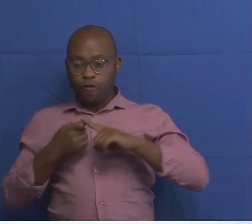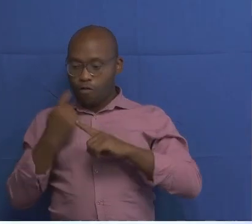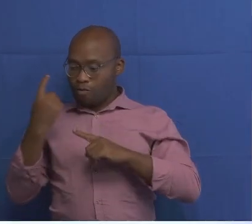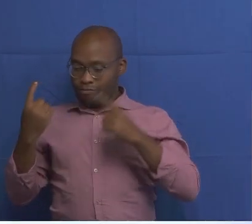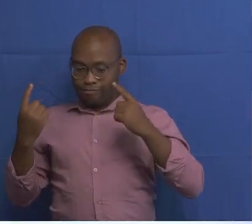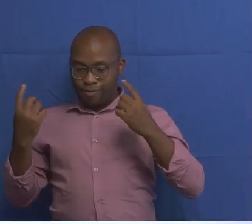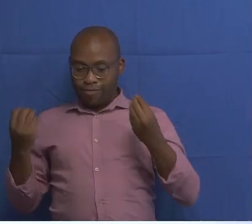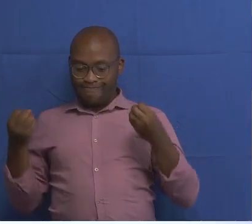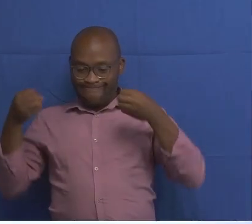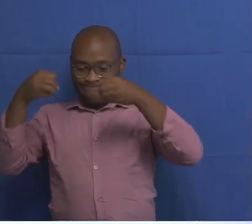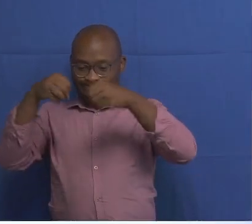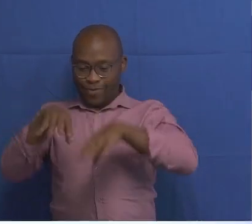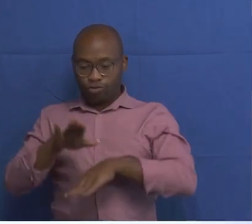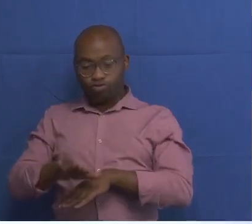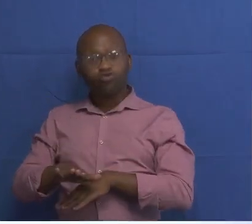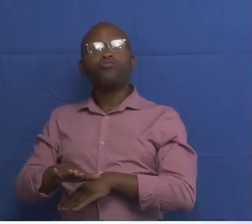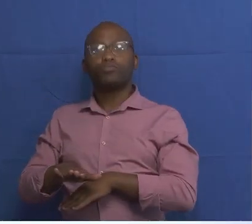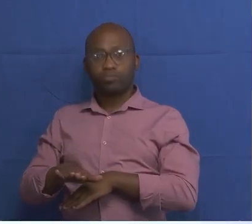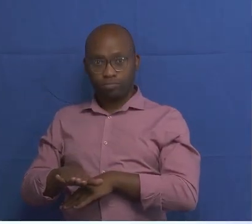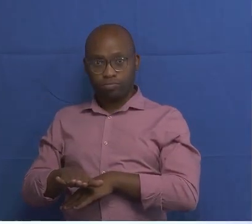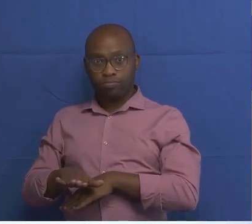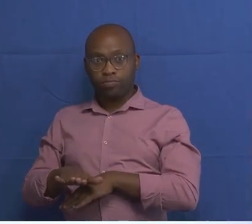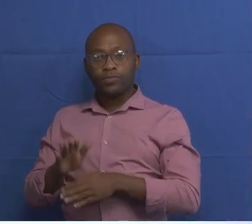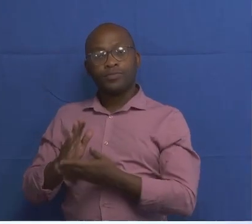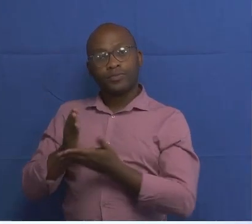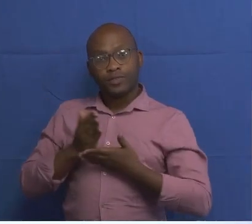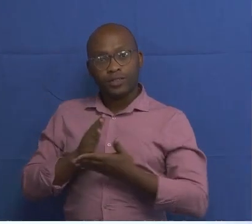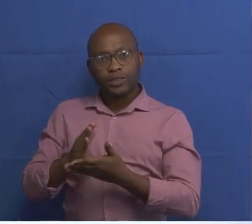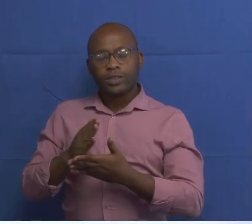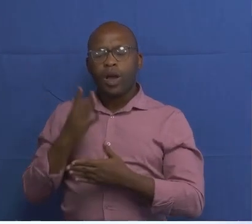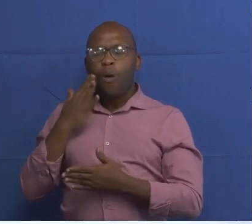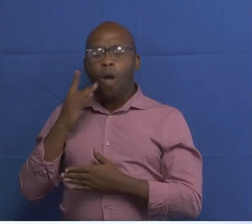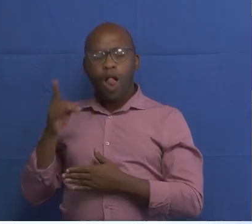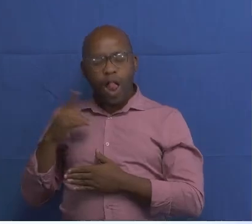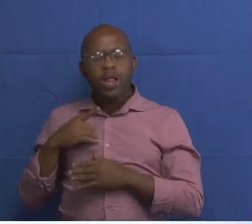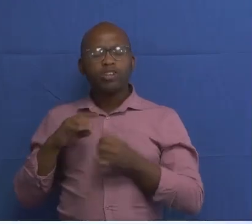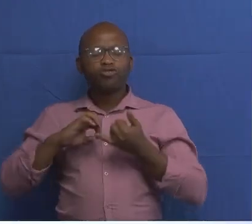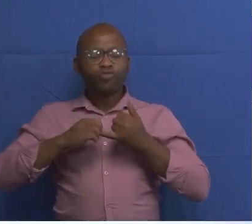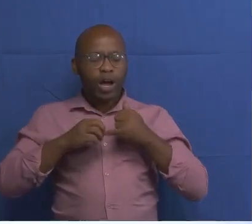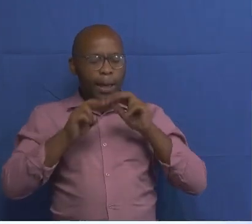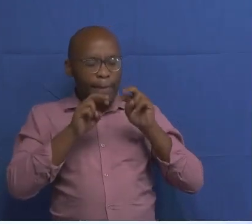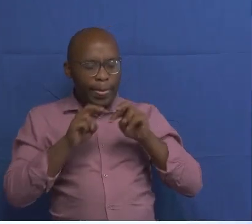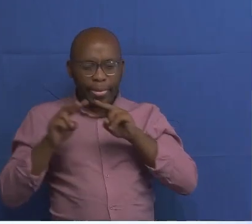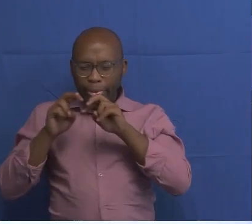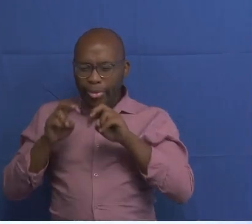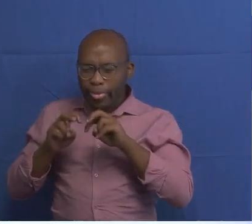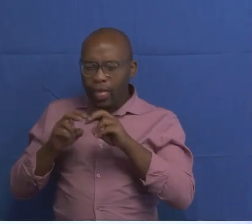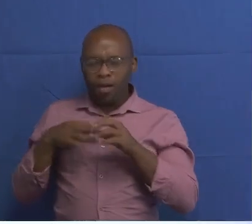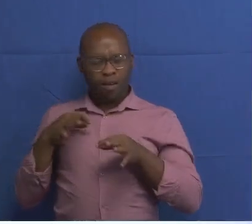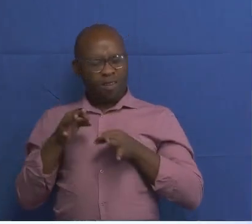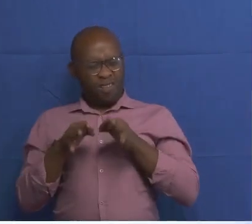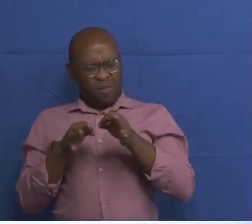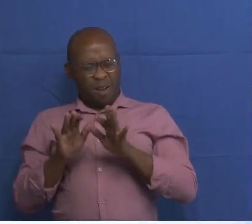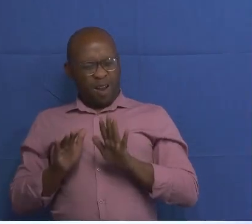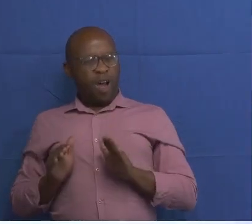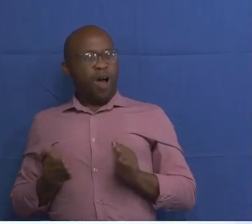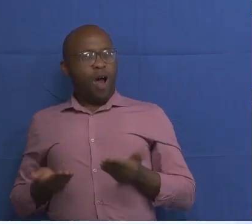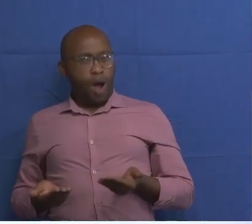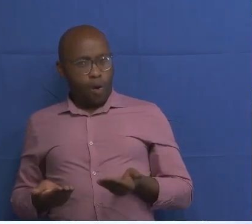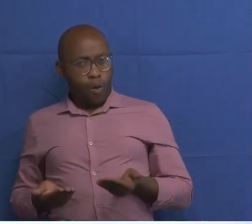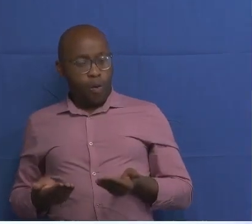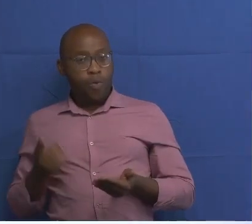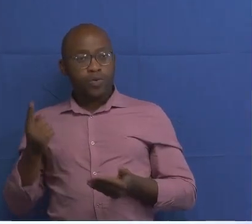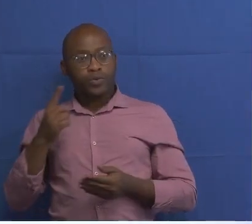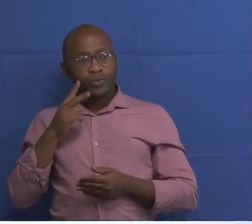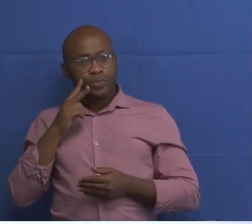his experiments, or when Mendel was trying to explain how characteristics are inherited, he was looking